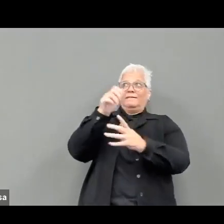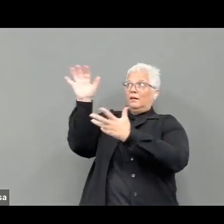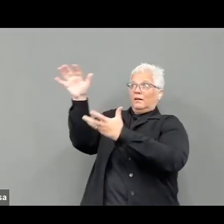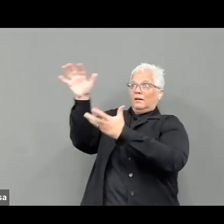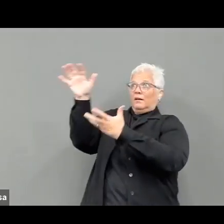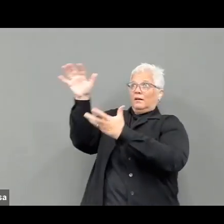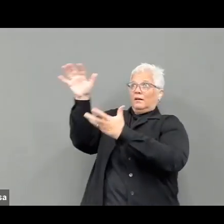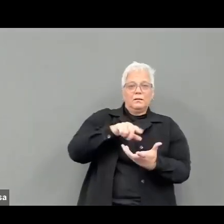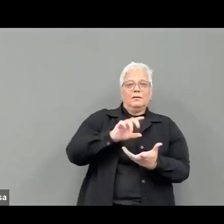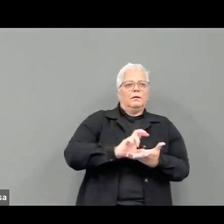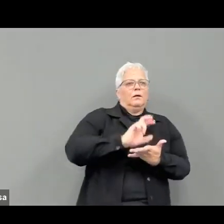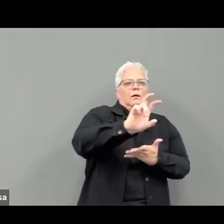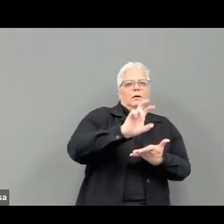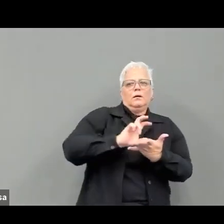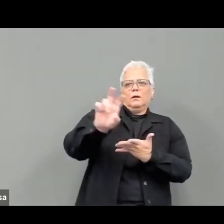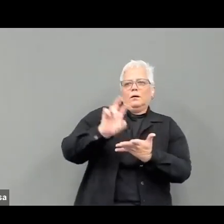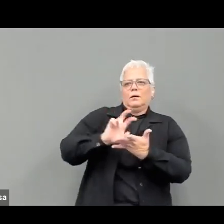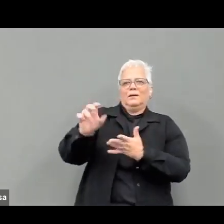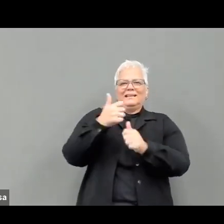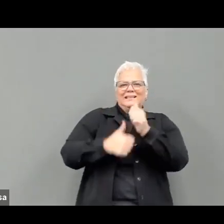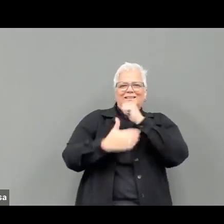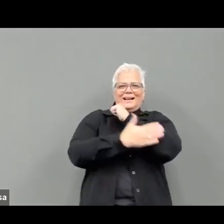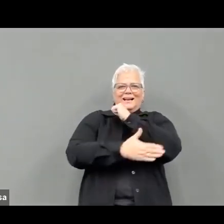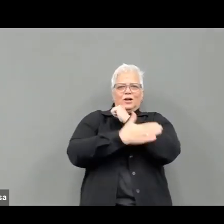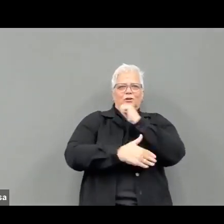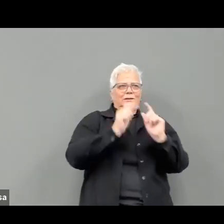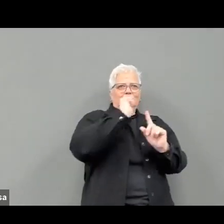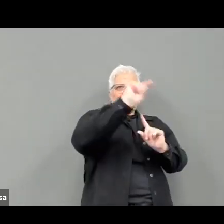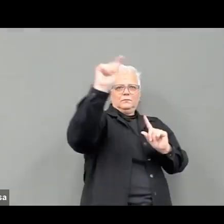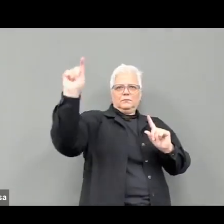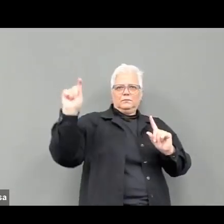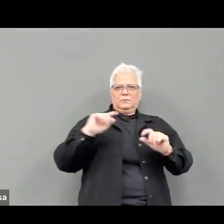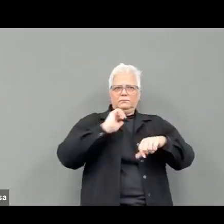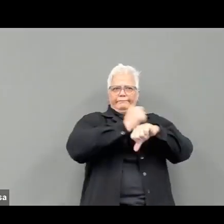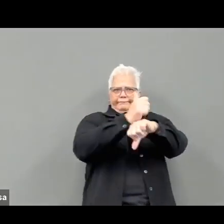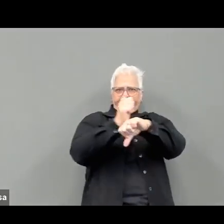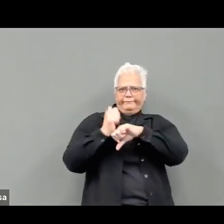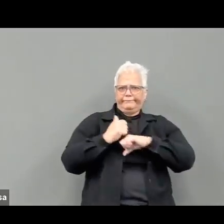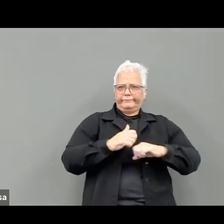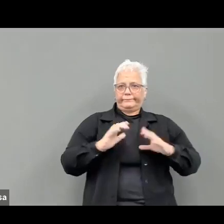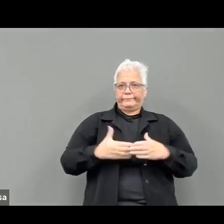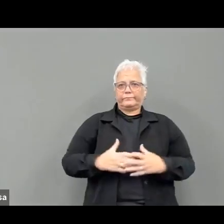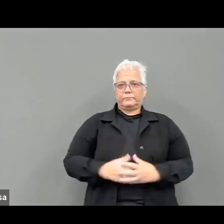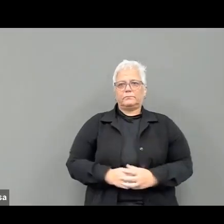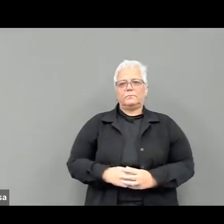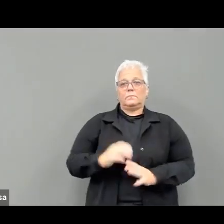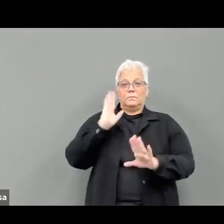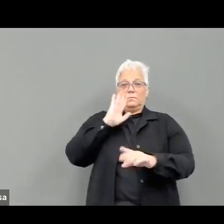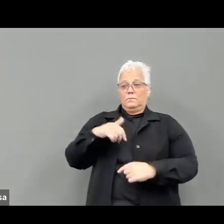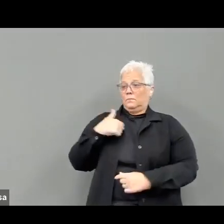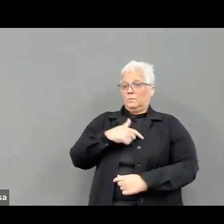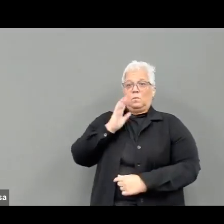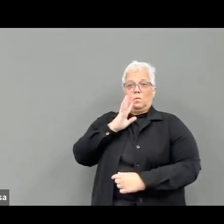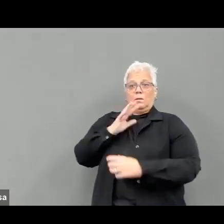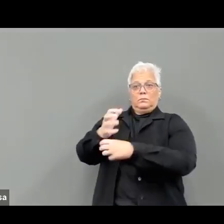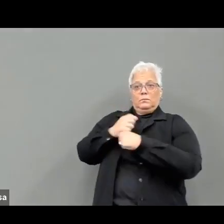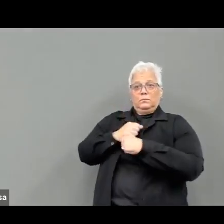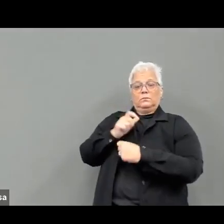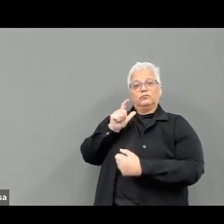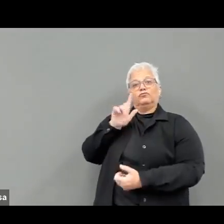System, or OSIS as we call it, THC has administered 24,053 vaccines to date, which